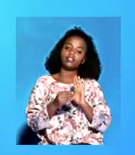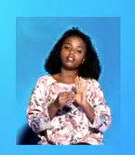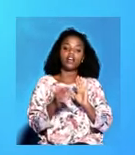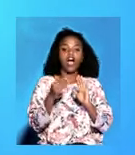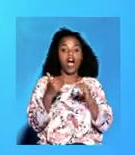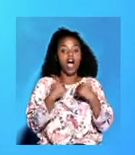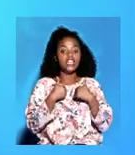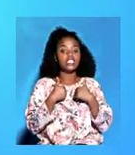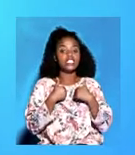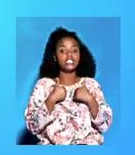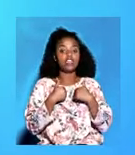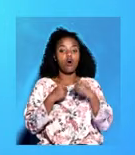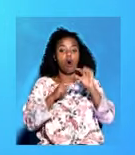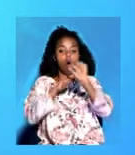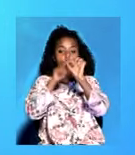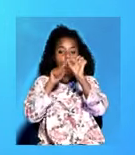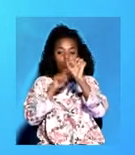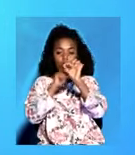whole